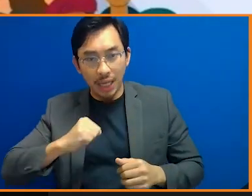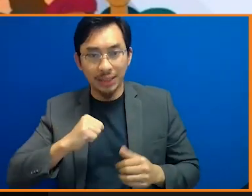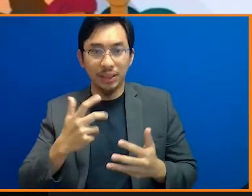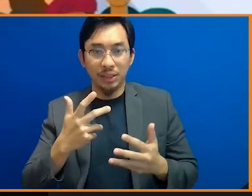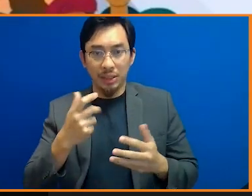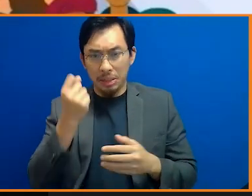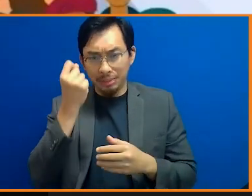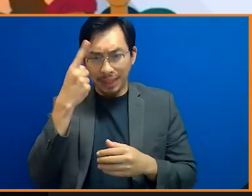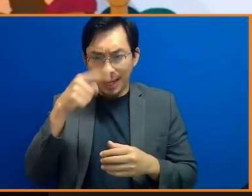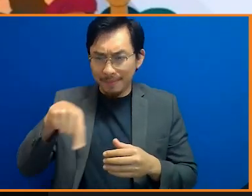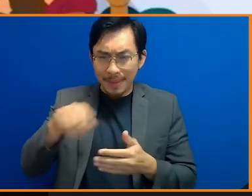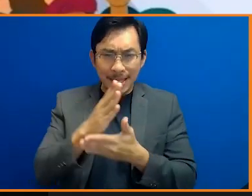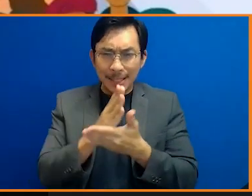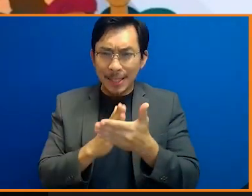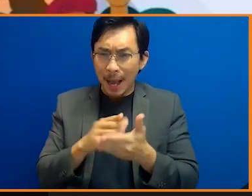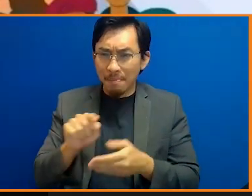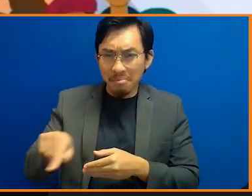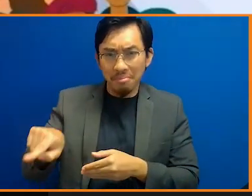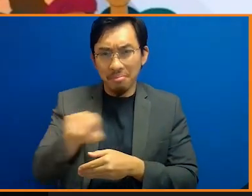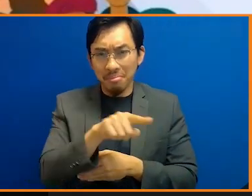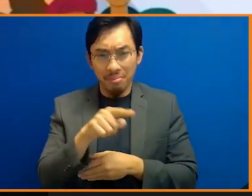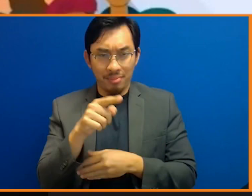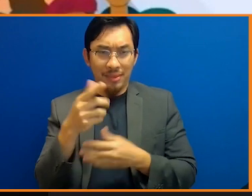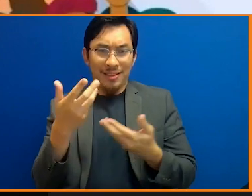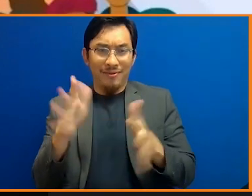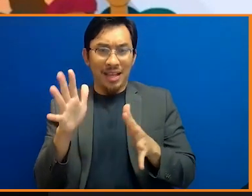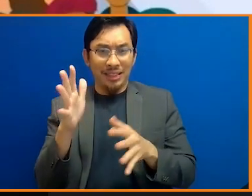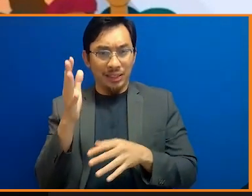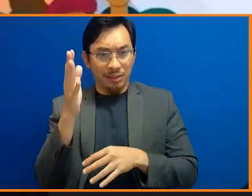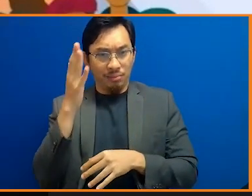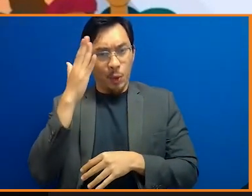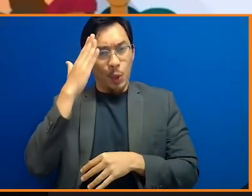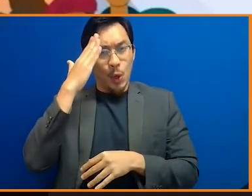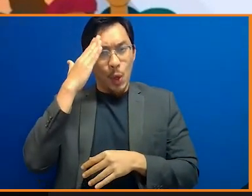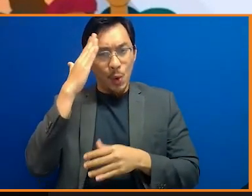faster. And I understand that you already